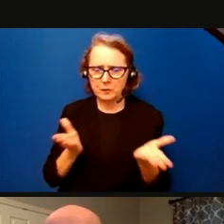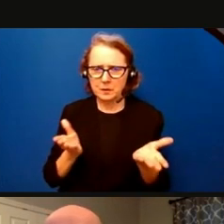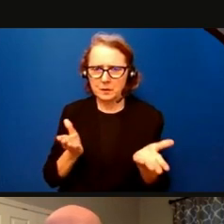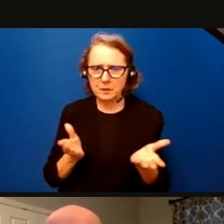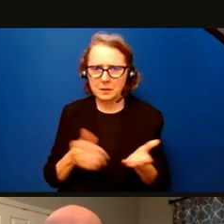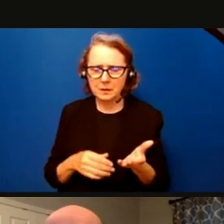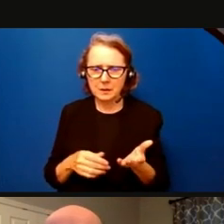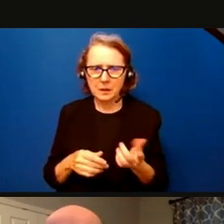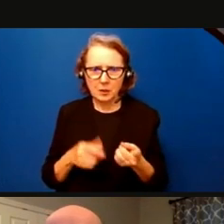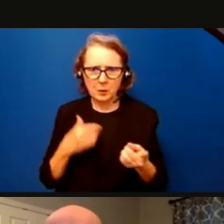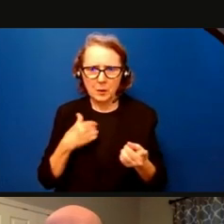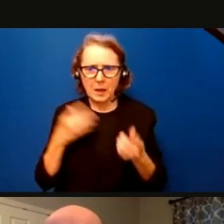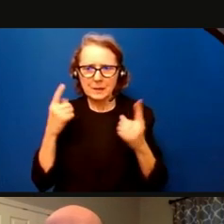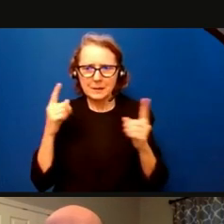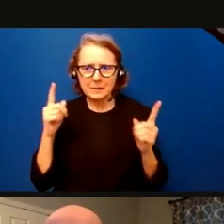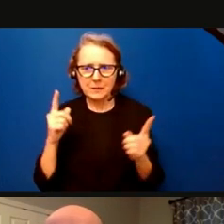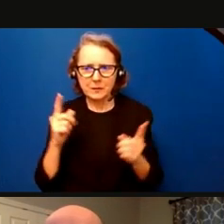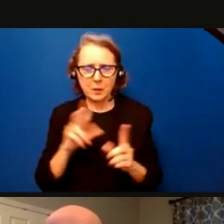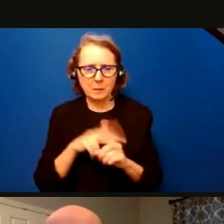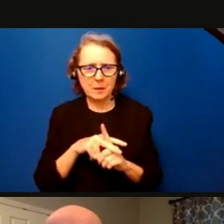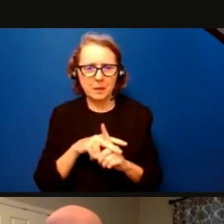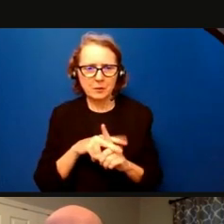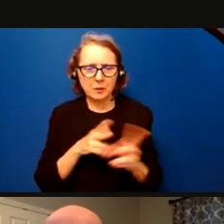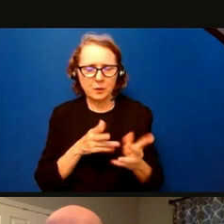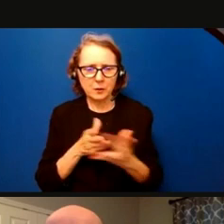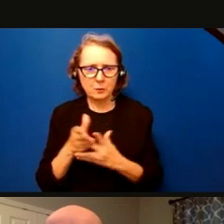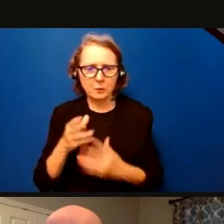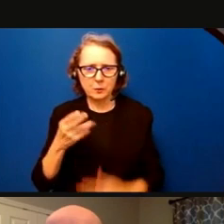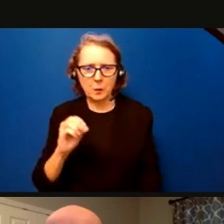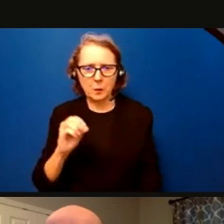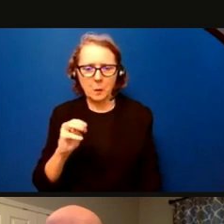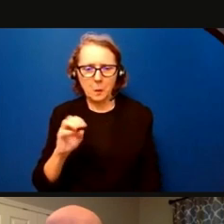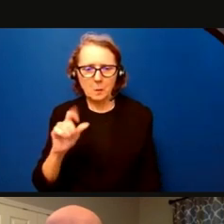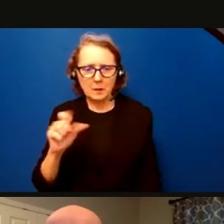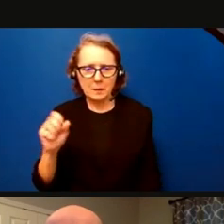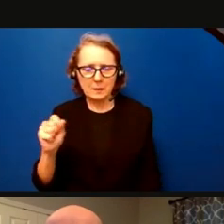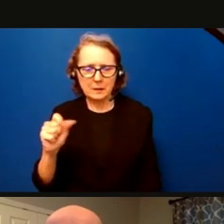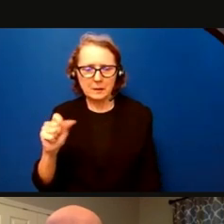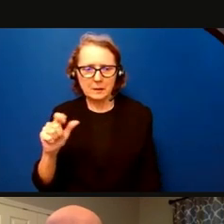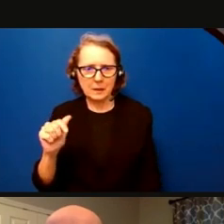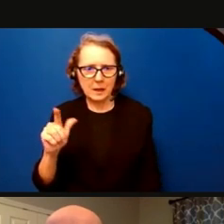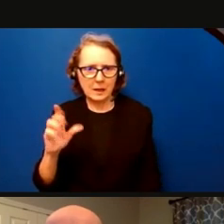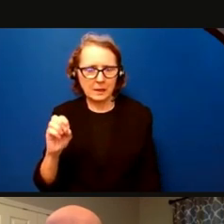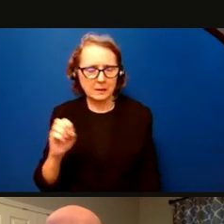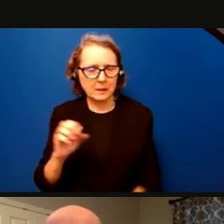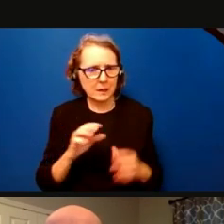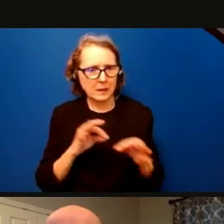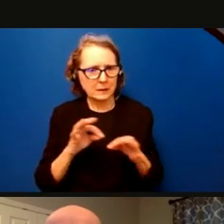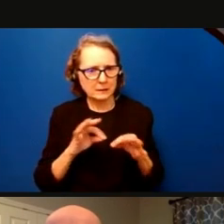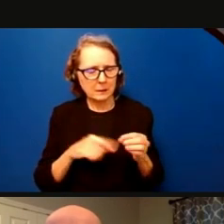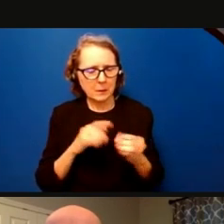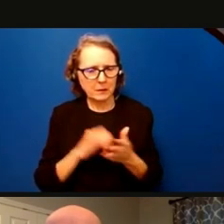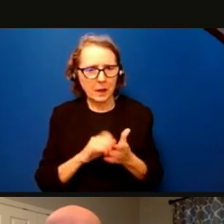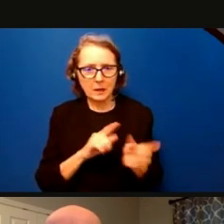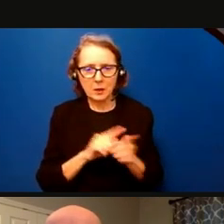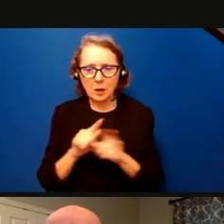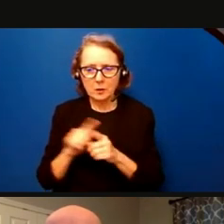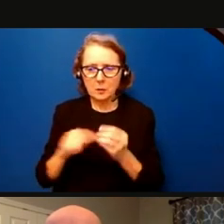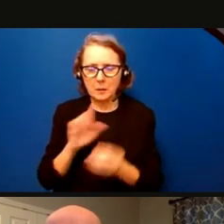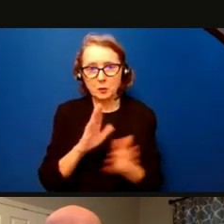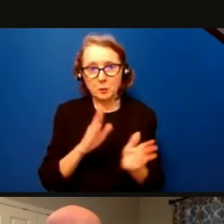had a successful application through the Homeless Alliance. Could you talk for a minute about that and also about your plan